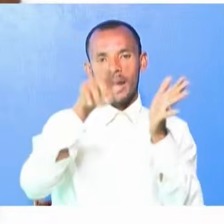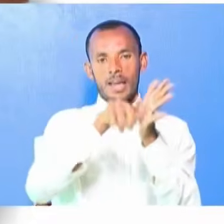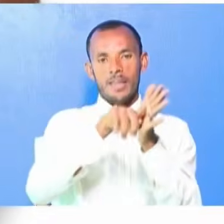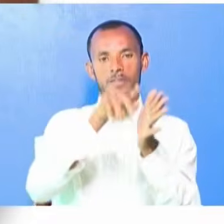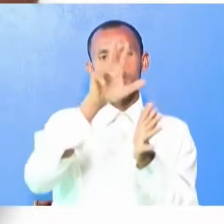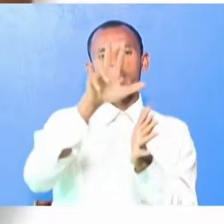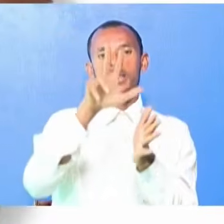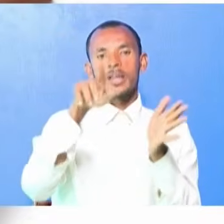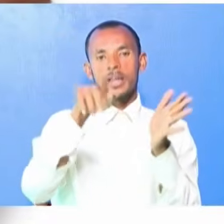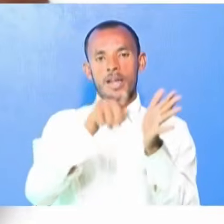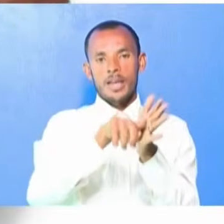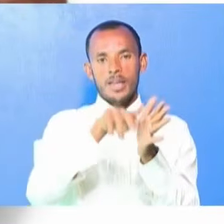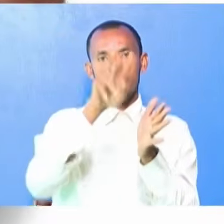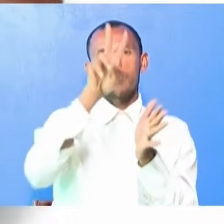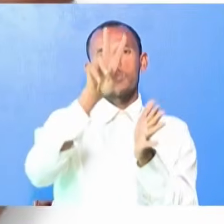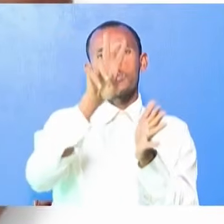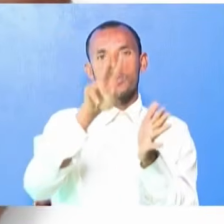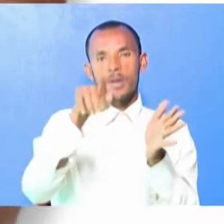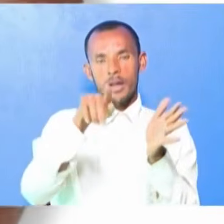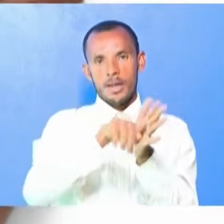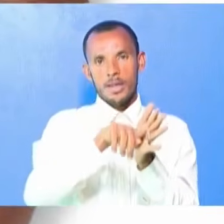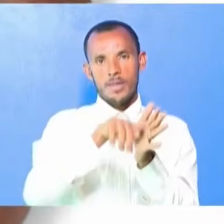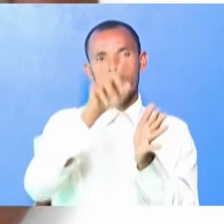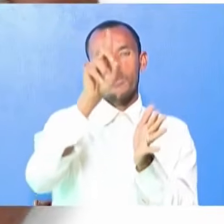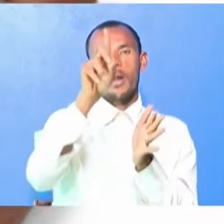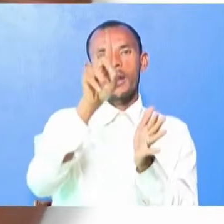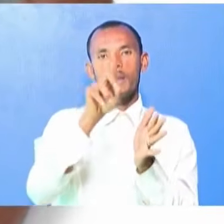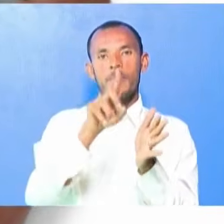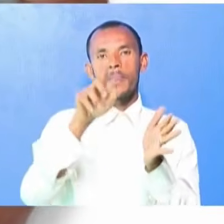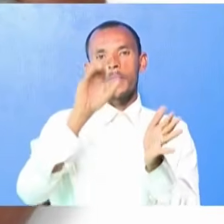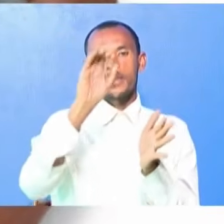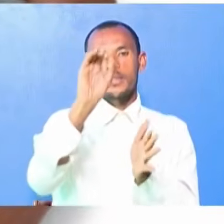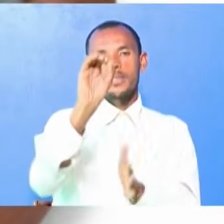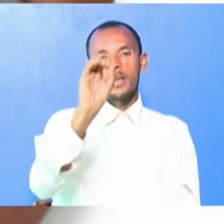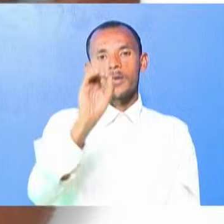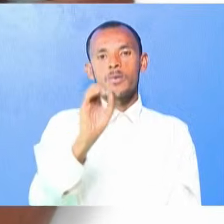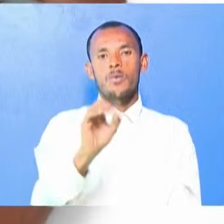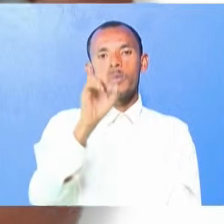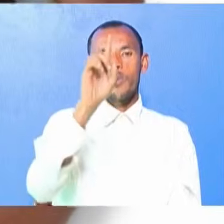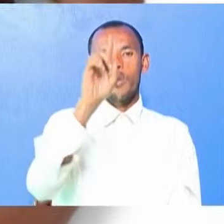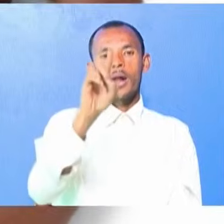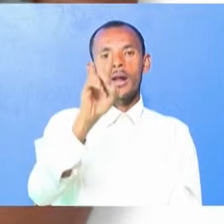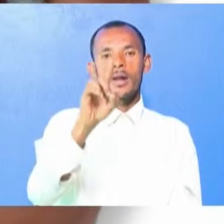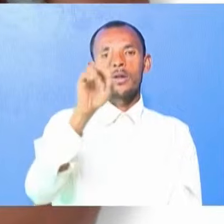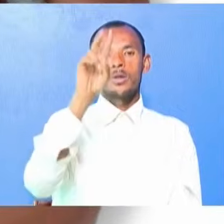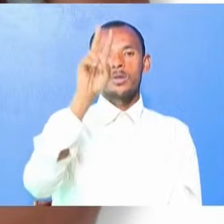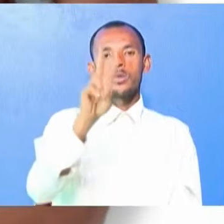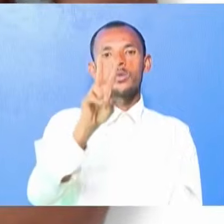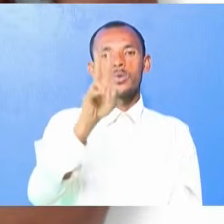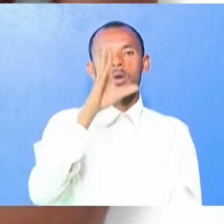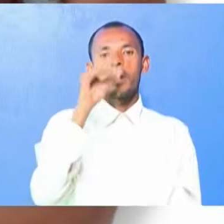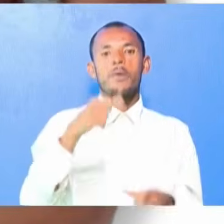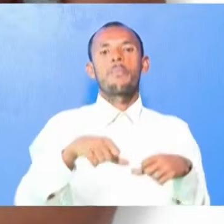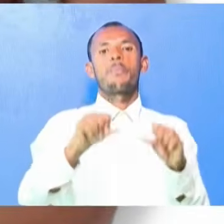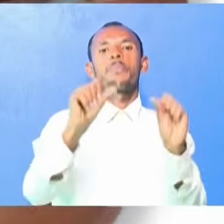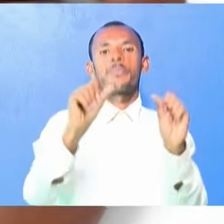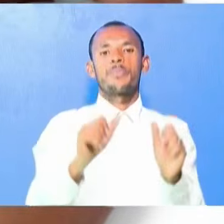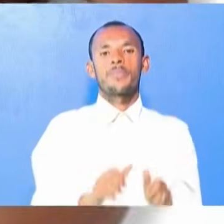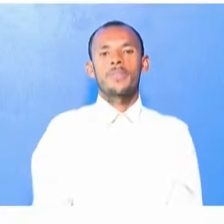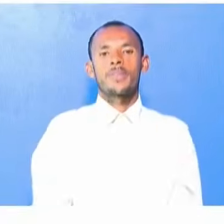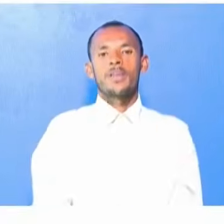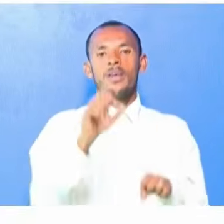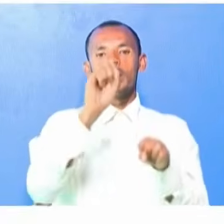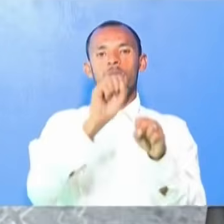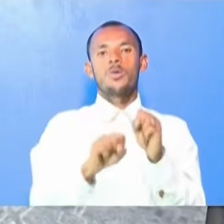-3, -2, -1, 0, 1, 2, and so on.